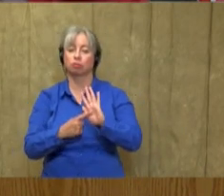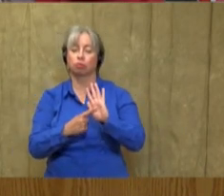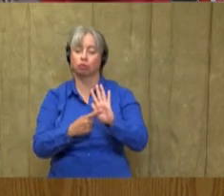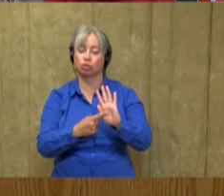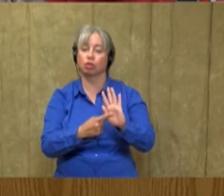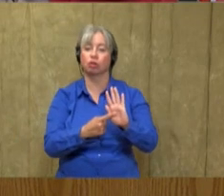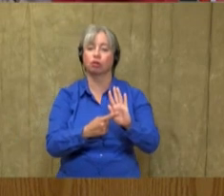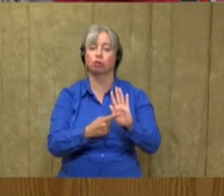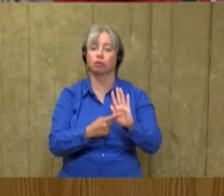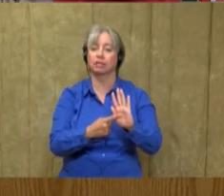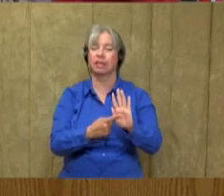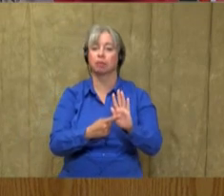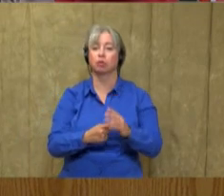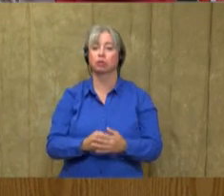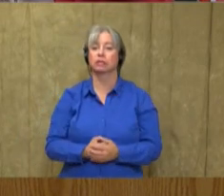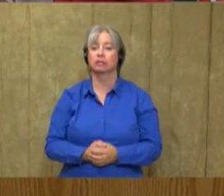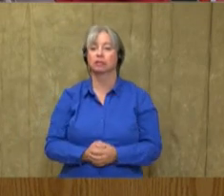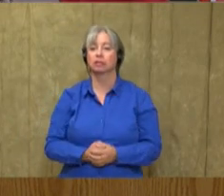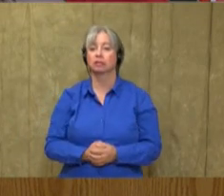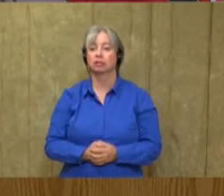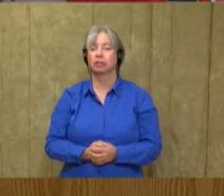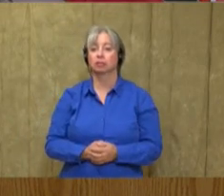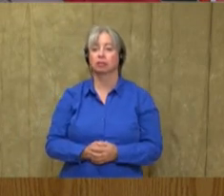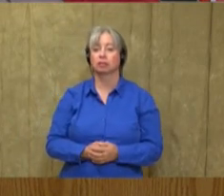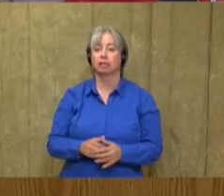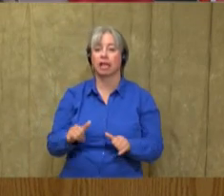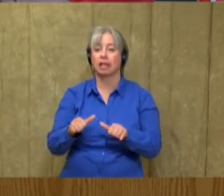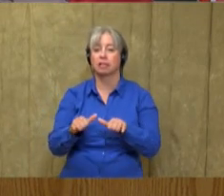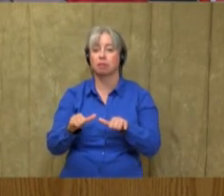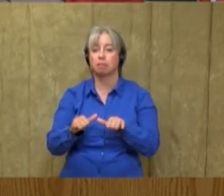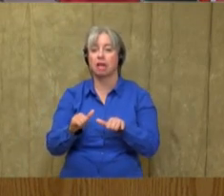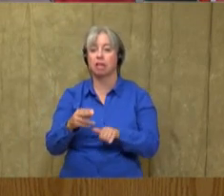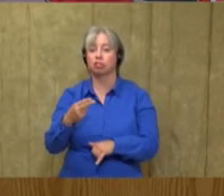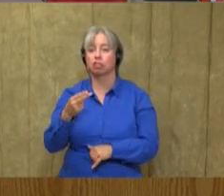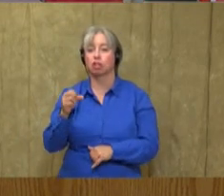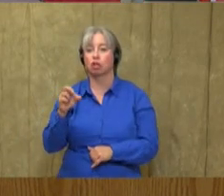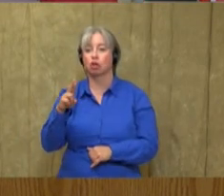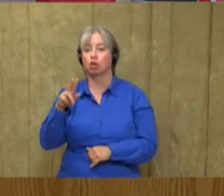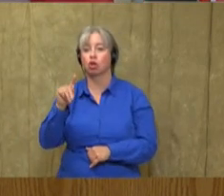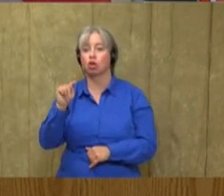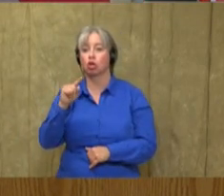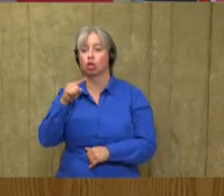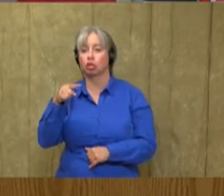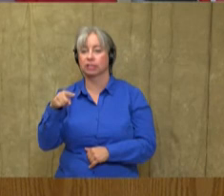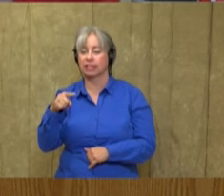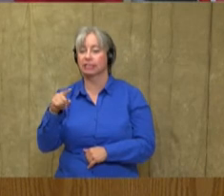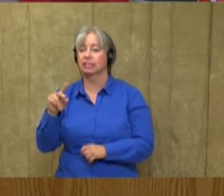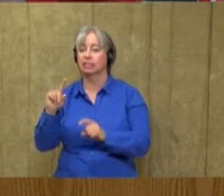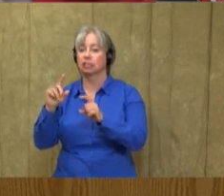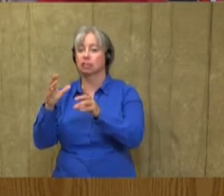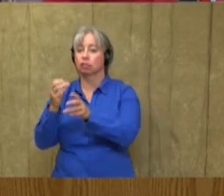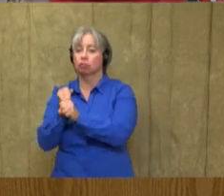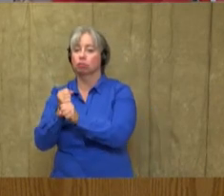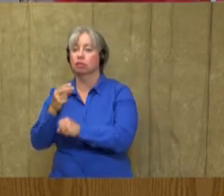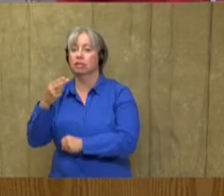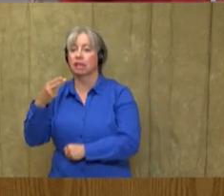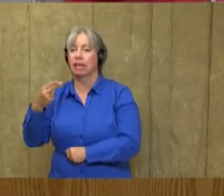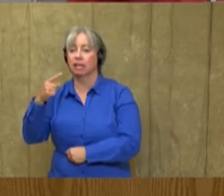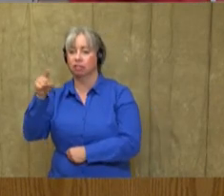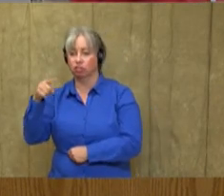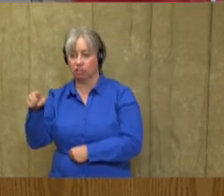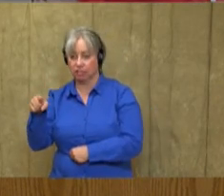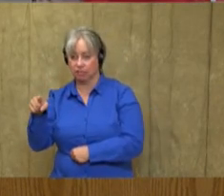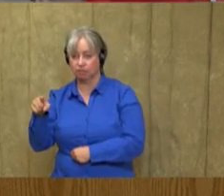sound. Frequency is measured by hertz. Okay, so frequency again is how many times that wavelength passes by a 1 second